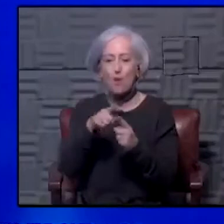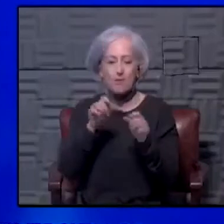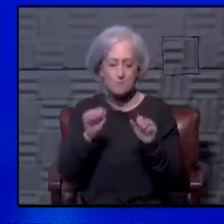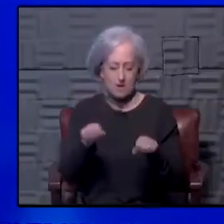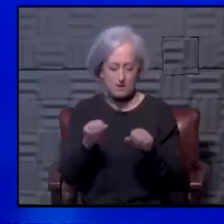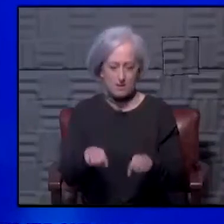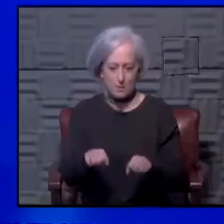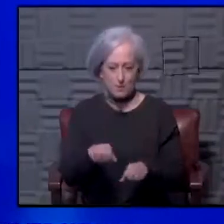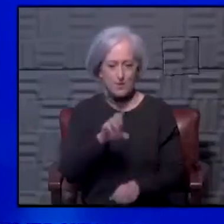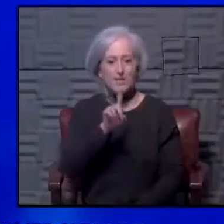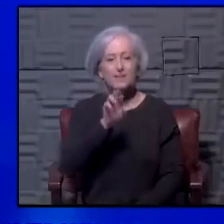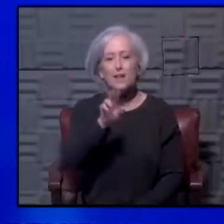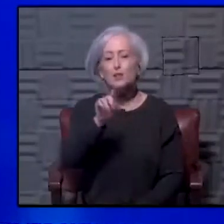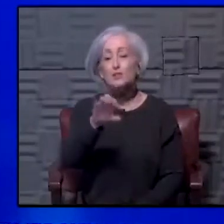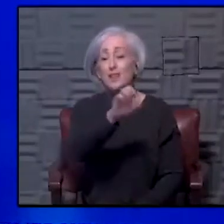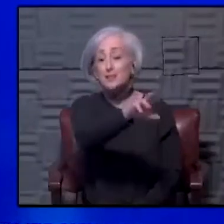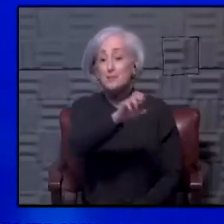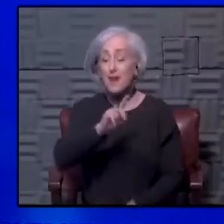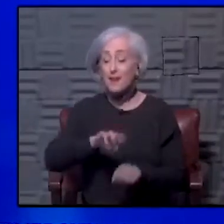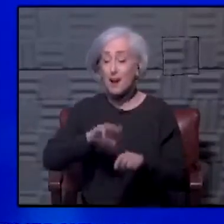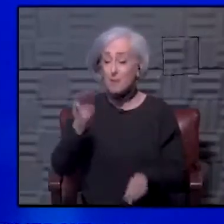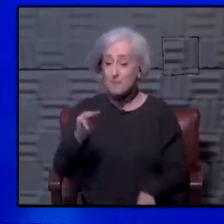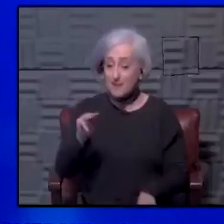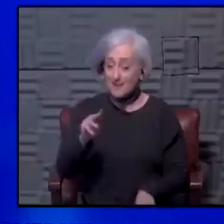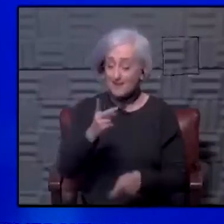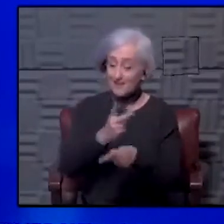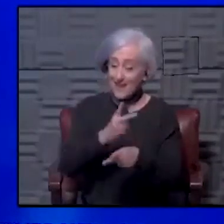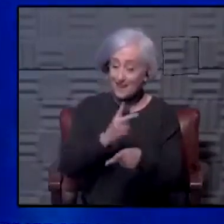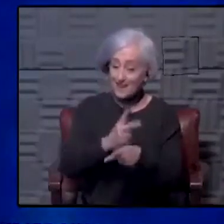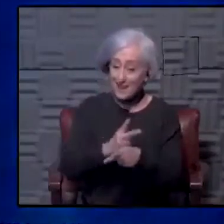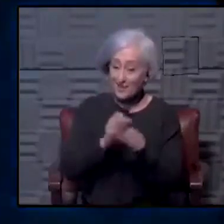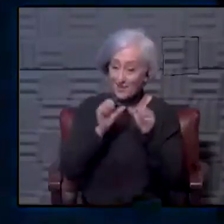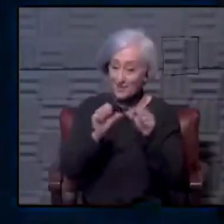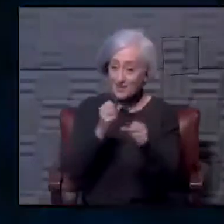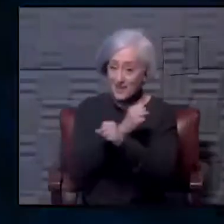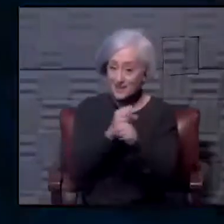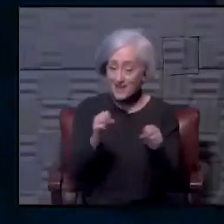Monday. Everyone, take care. Stay safe. We'll see you on Monday.